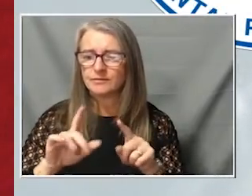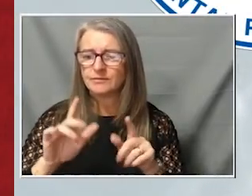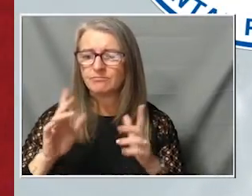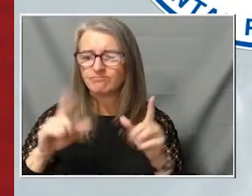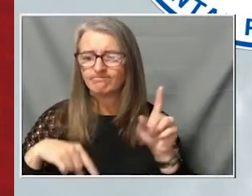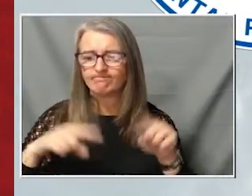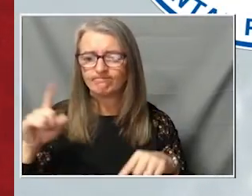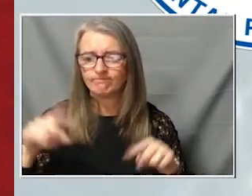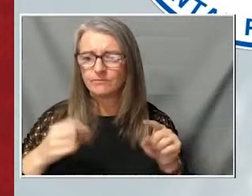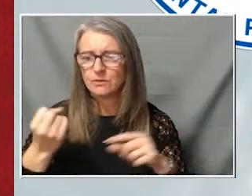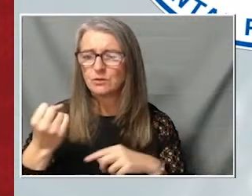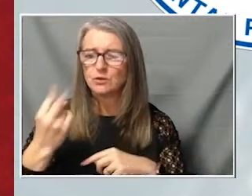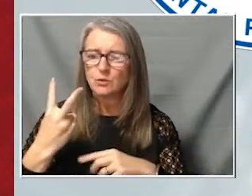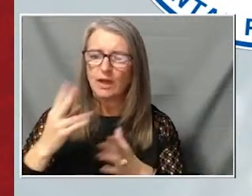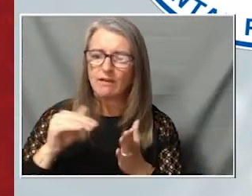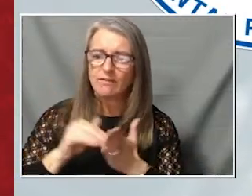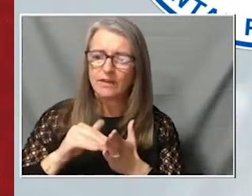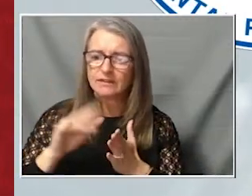approximately